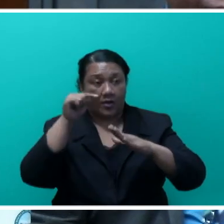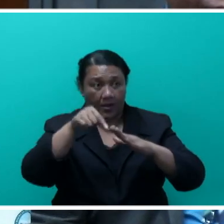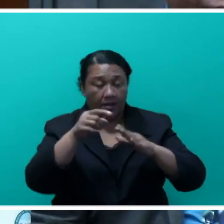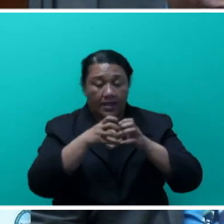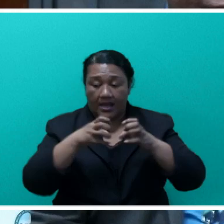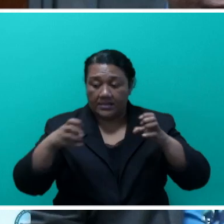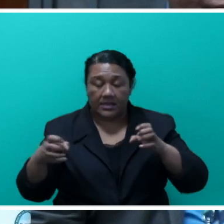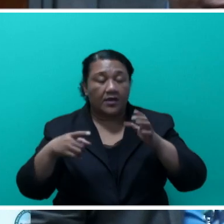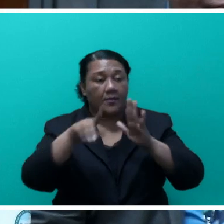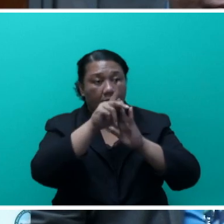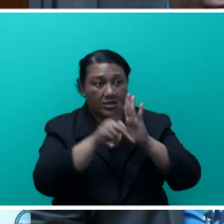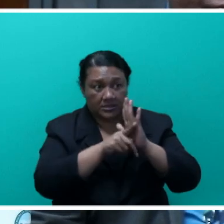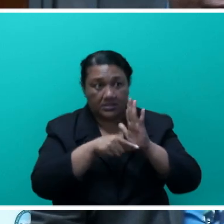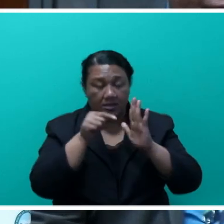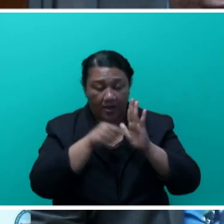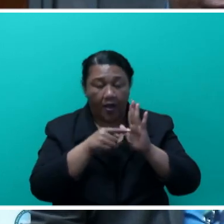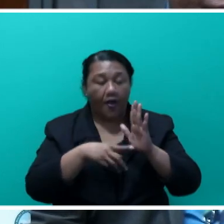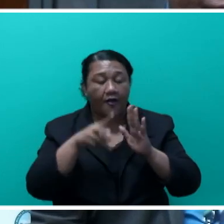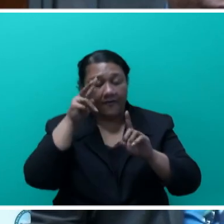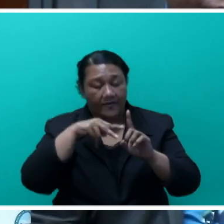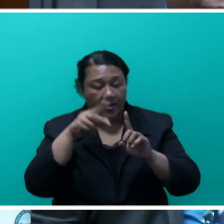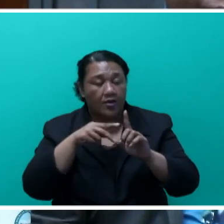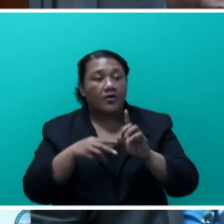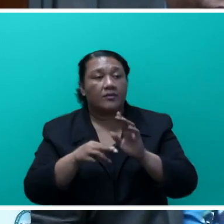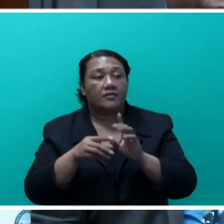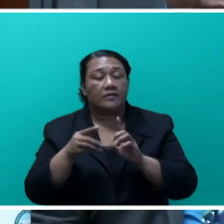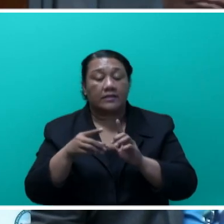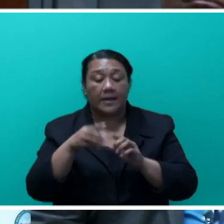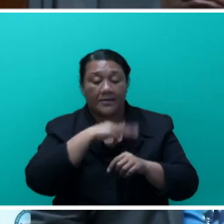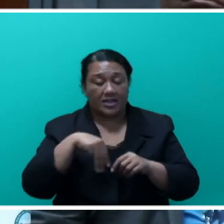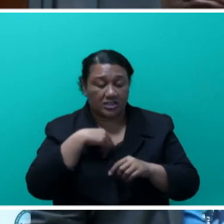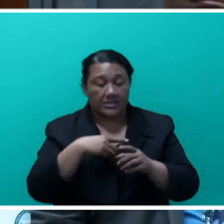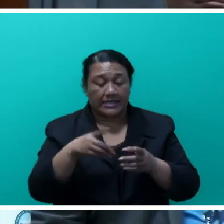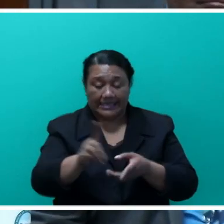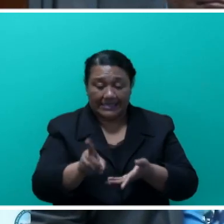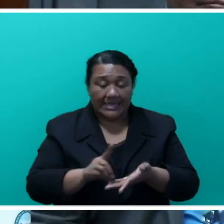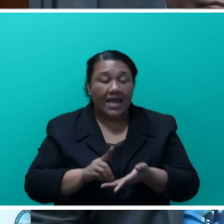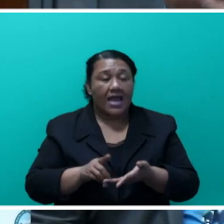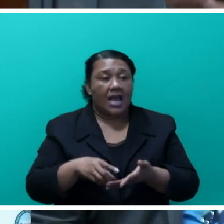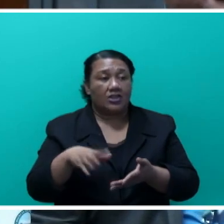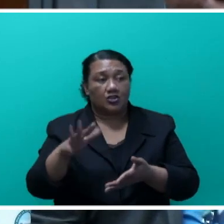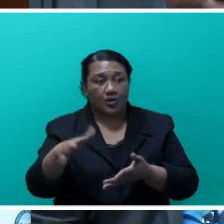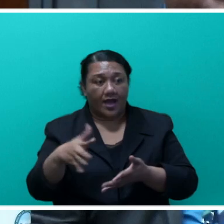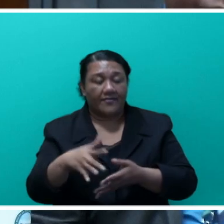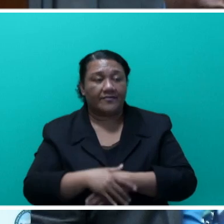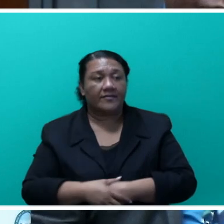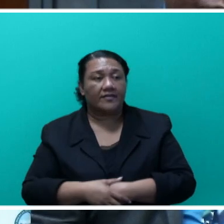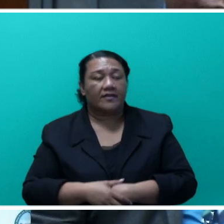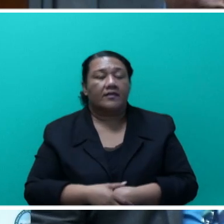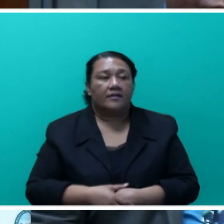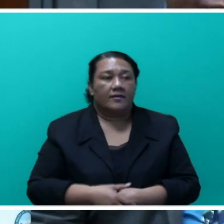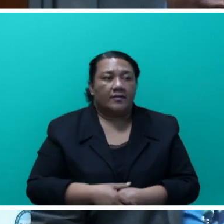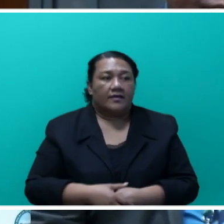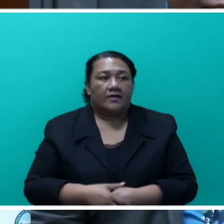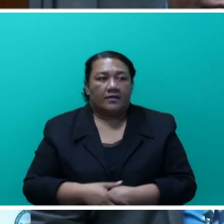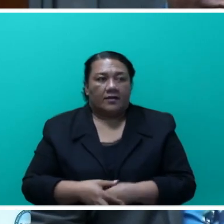policy review and development process, the Ministry designed a draft of the revised National Housing Policy. Mr. Speaker, sir,